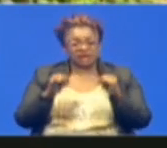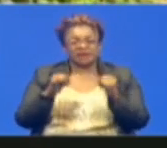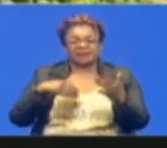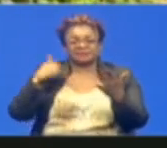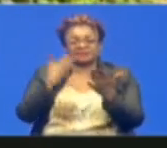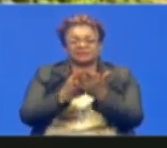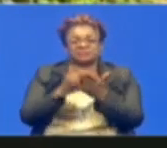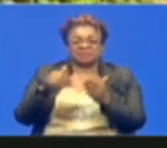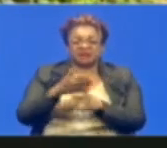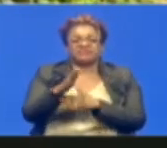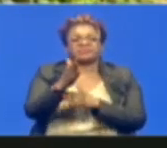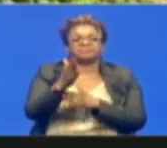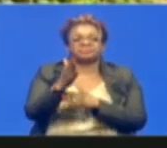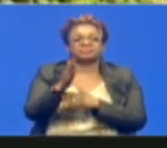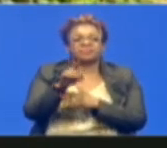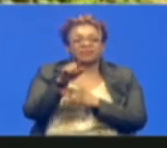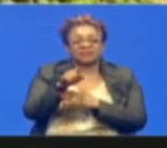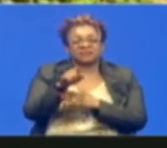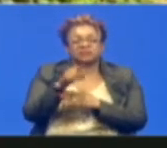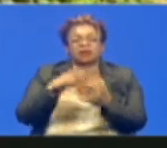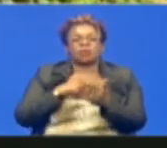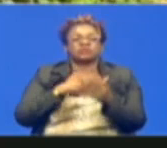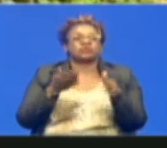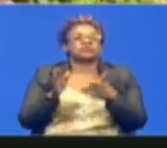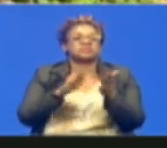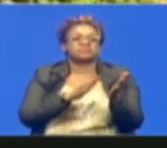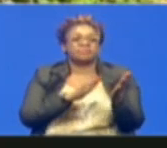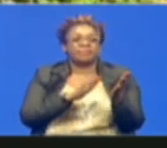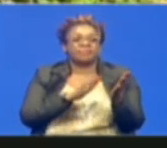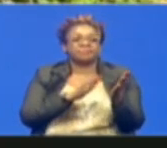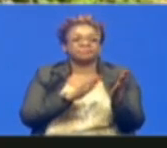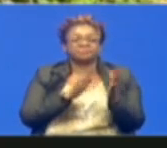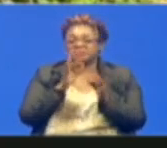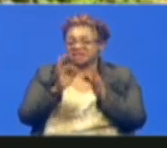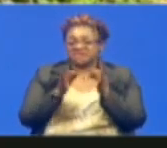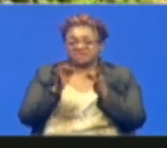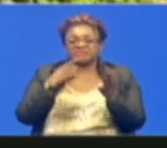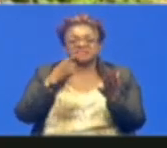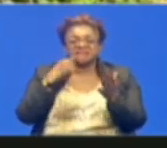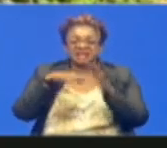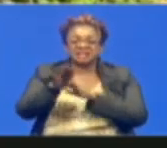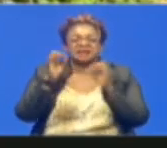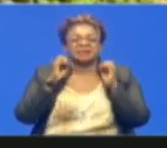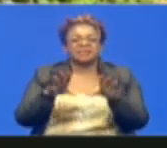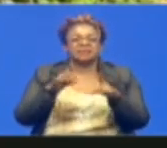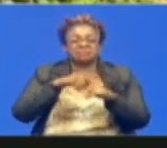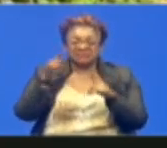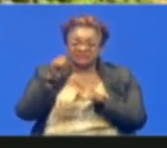kwa mto. Na hiyo ndio our source. Asa wakisema haya ingia na hiyo maji ndio inaingia kwa